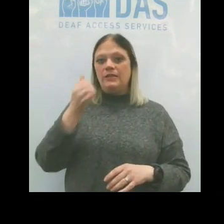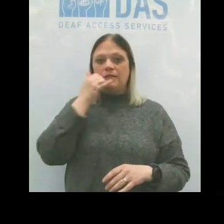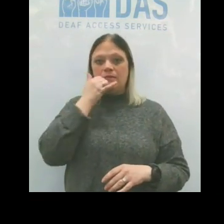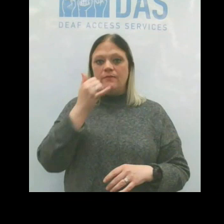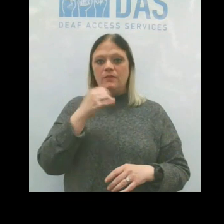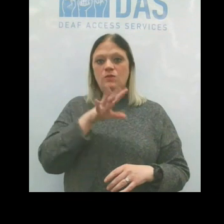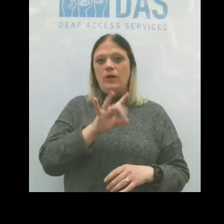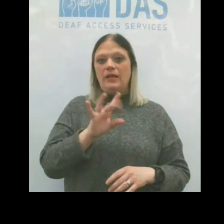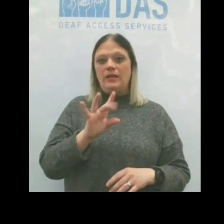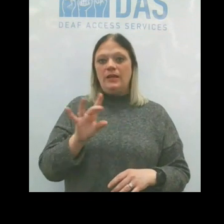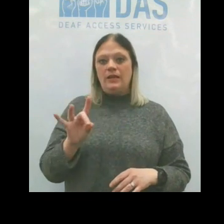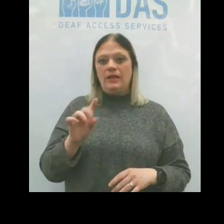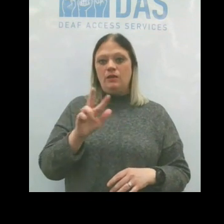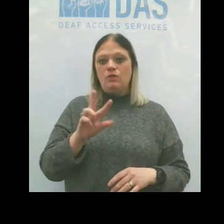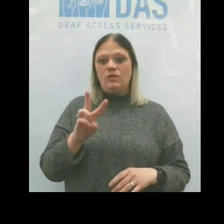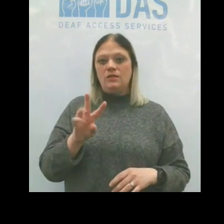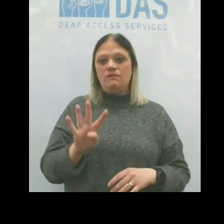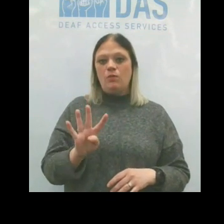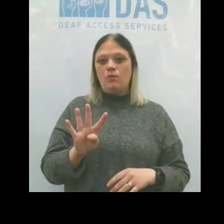at